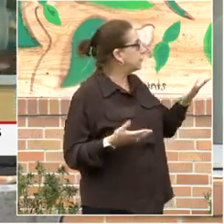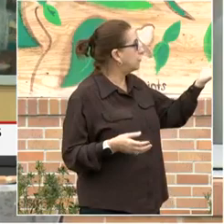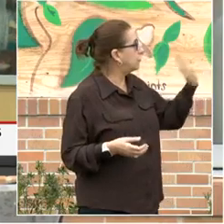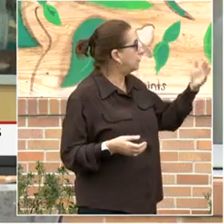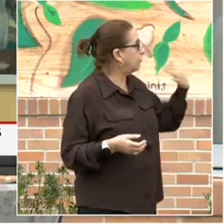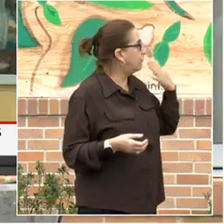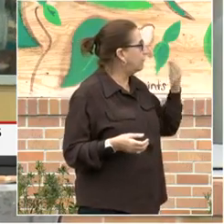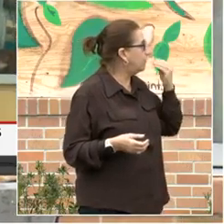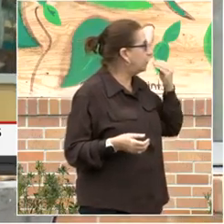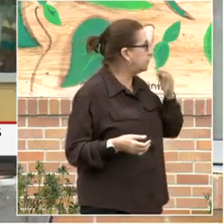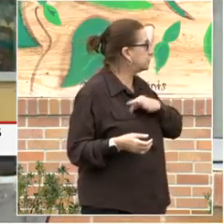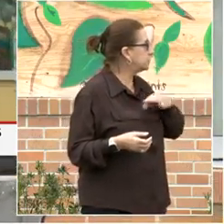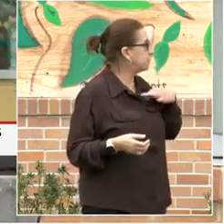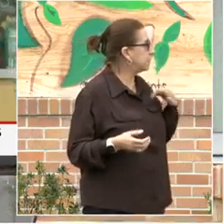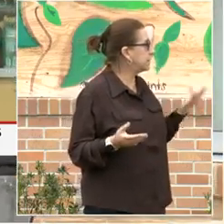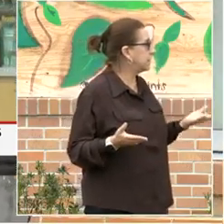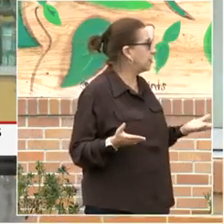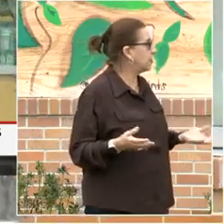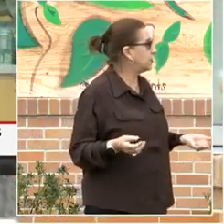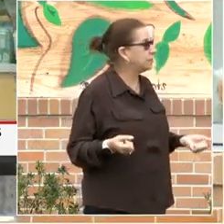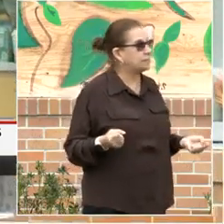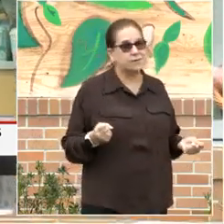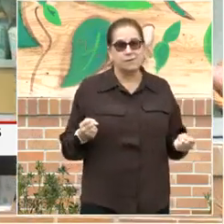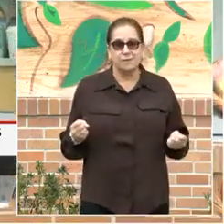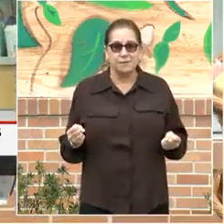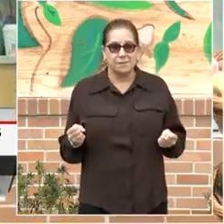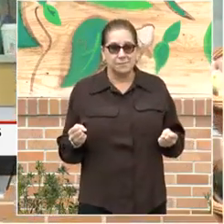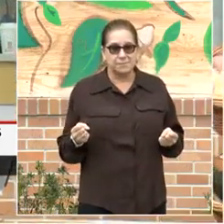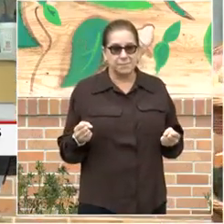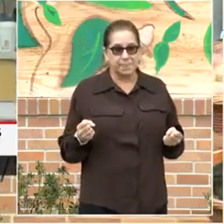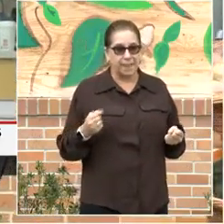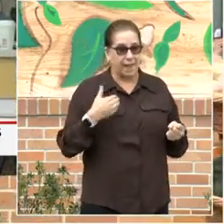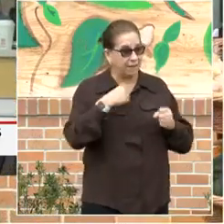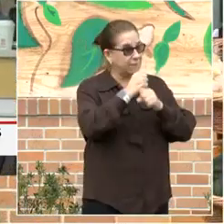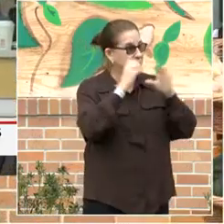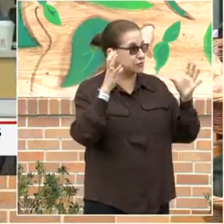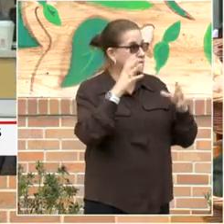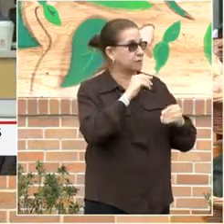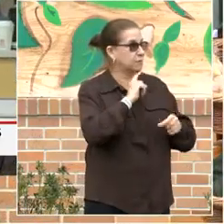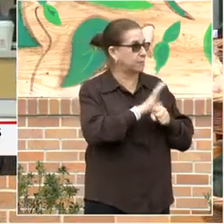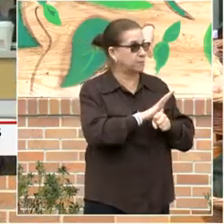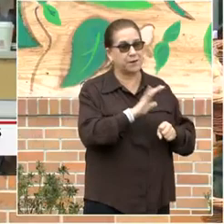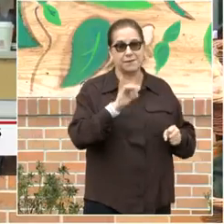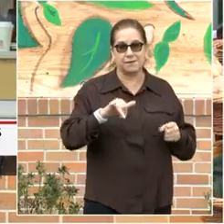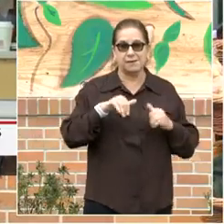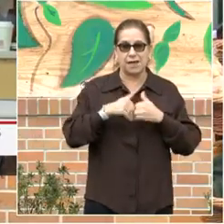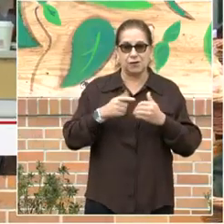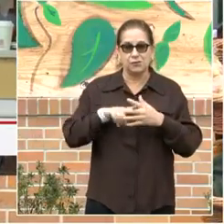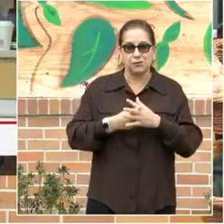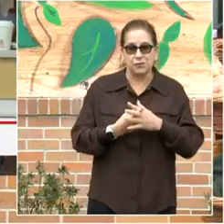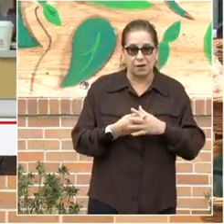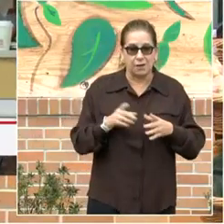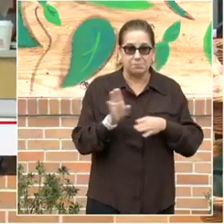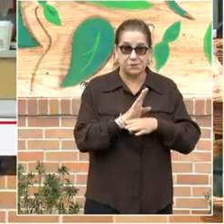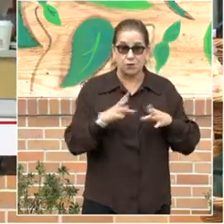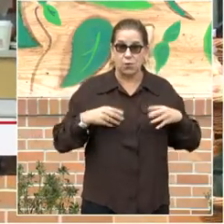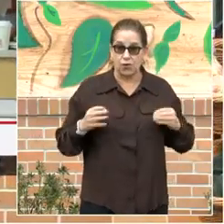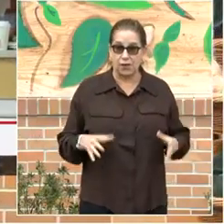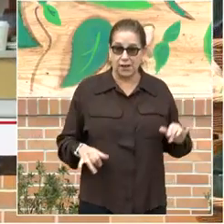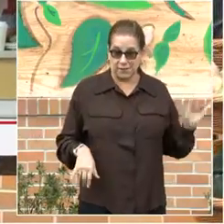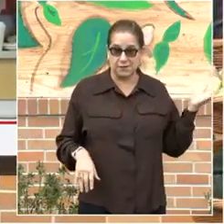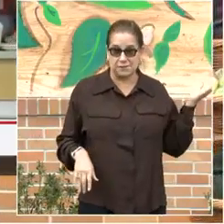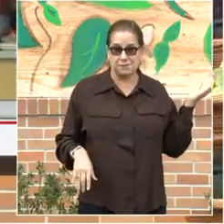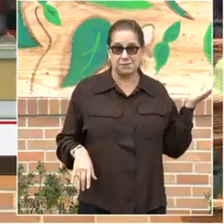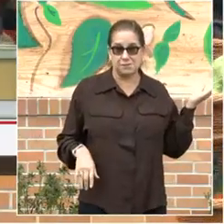You did it. They have a vision. They have a commitment. And when you find business owners like this that are just not bottom